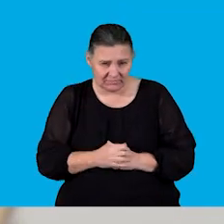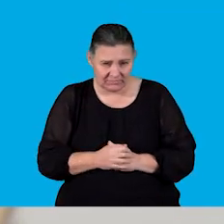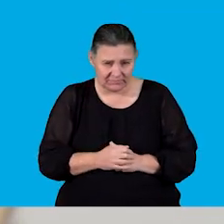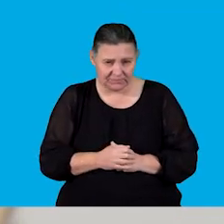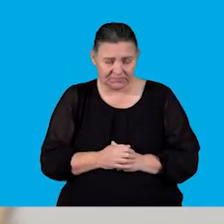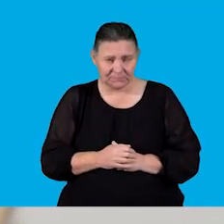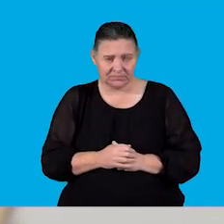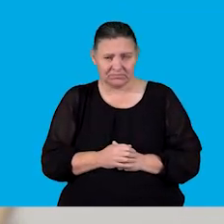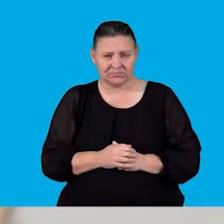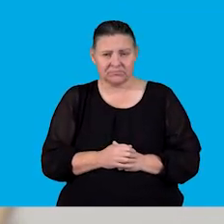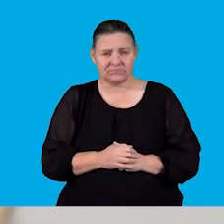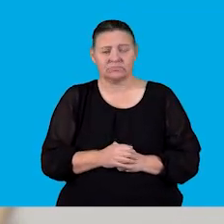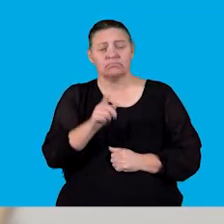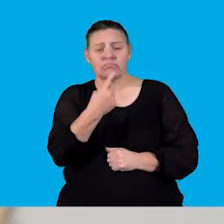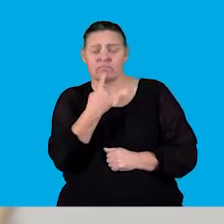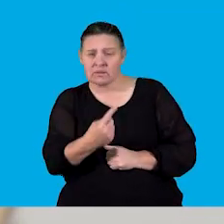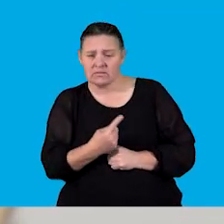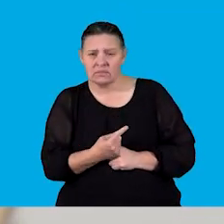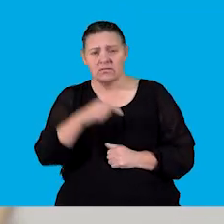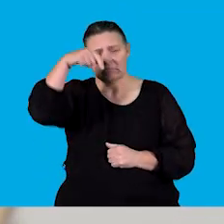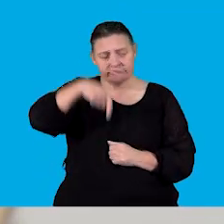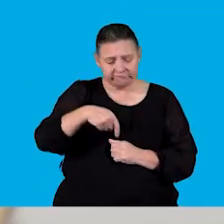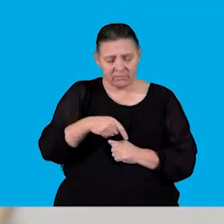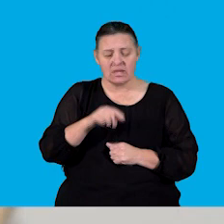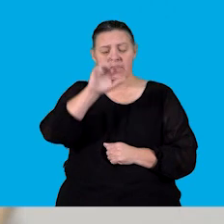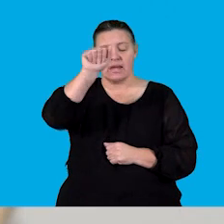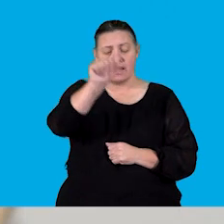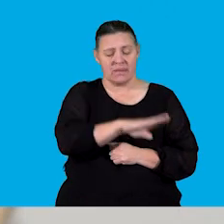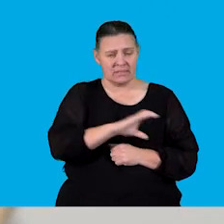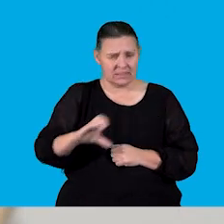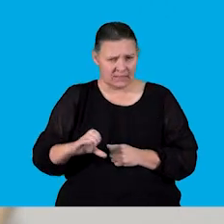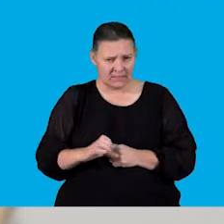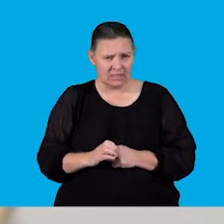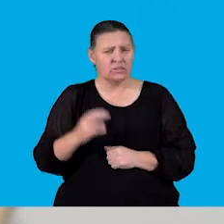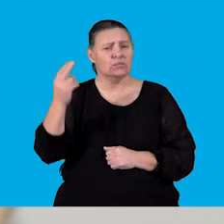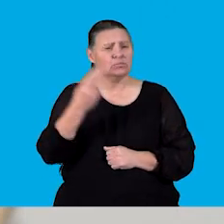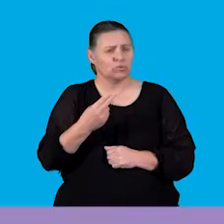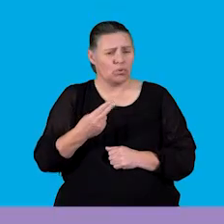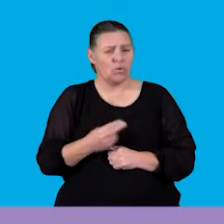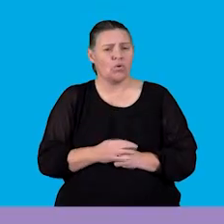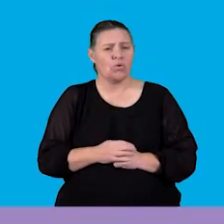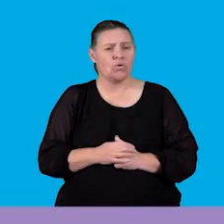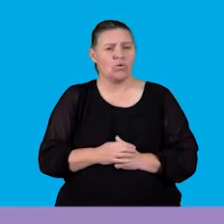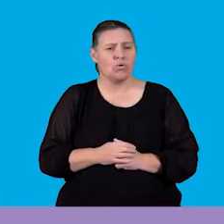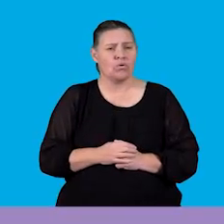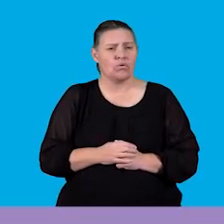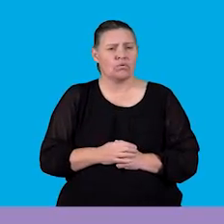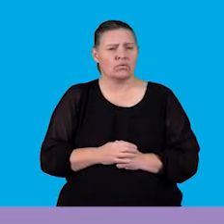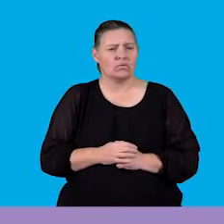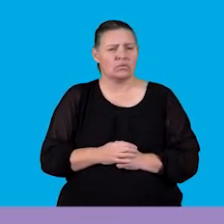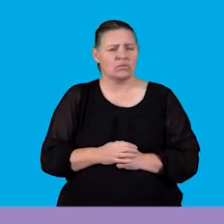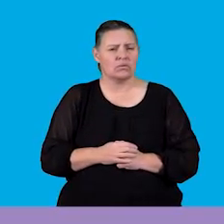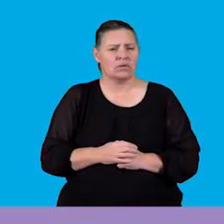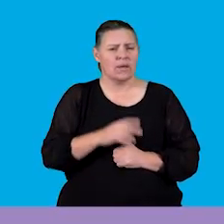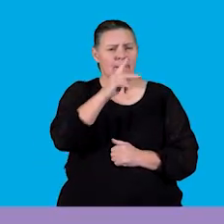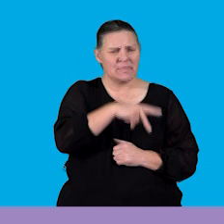question. Now, the next question there says, below, triangle ABC is drawn with angle P is equals